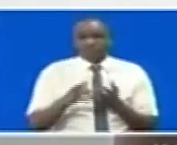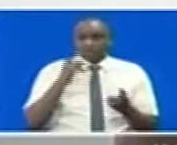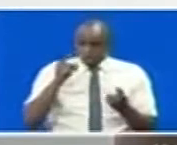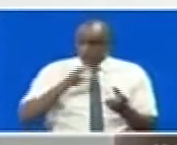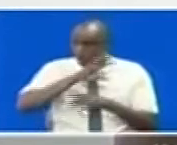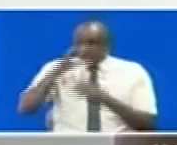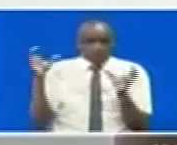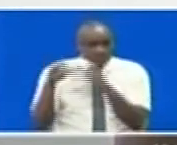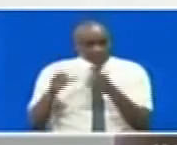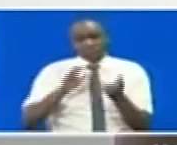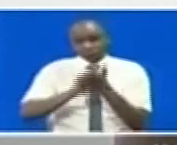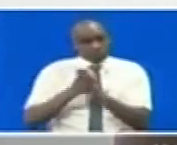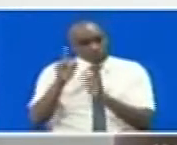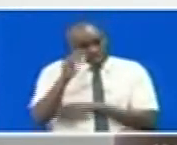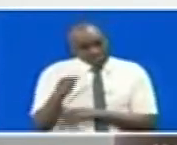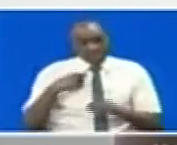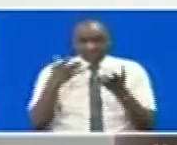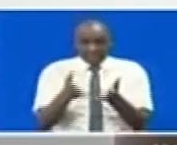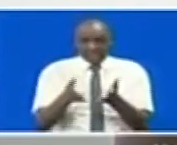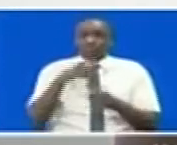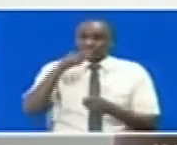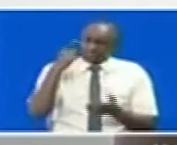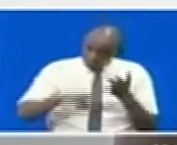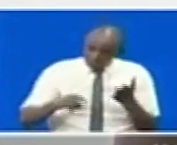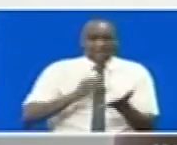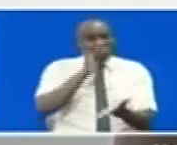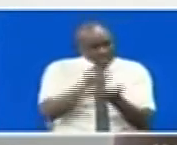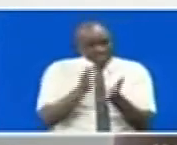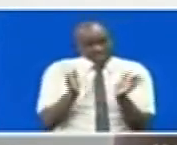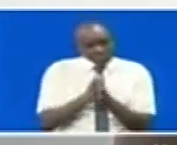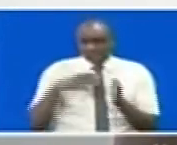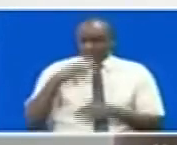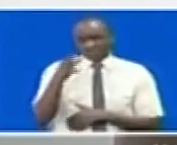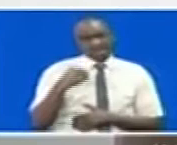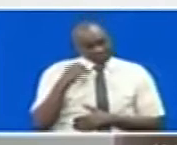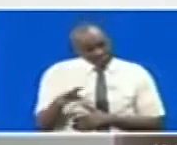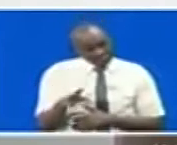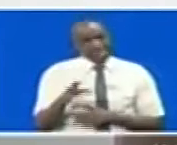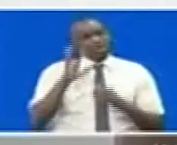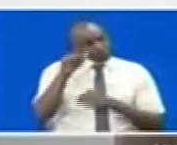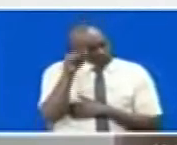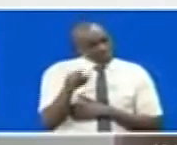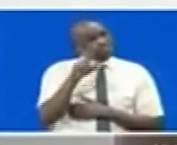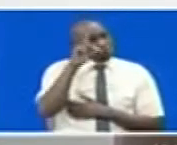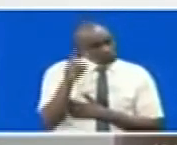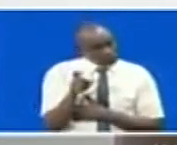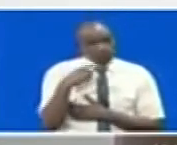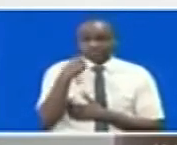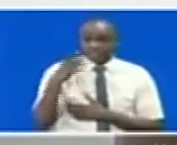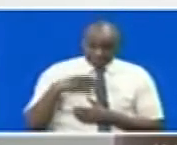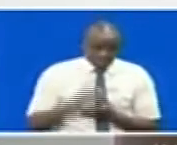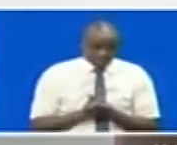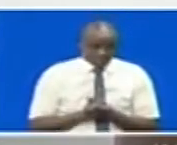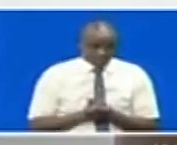them, but you've also mentioned a number of the constraints, funding, personnel, and the laws. So answer this question that we have put out to our viewers